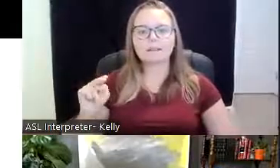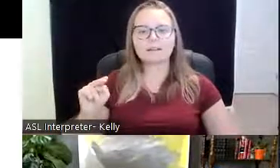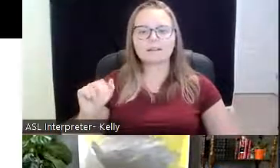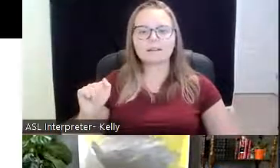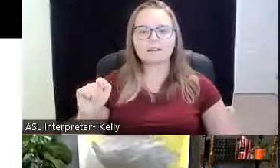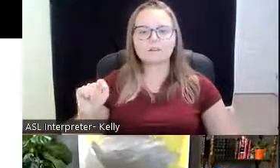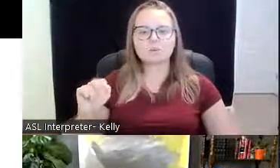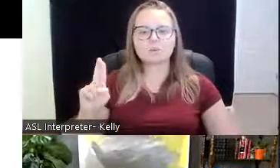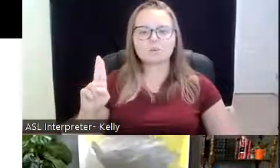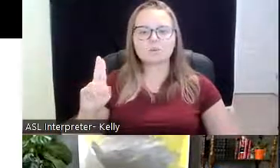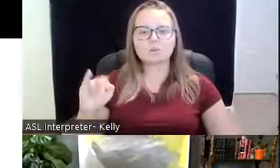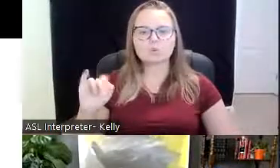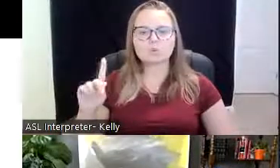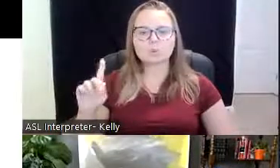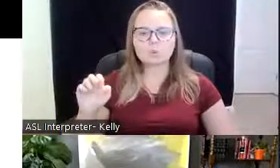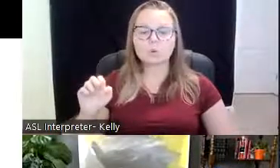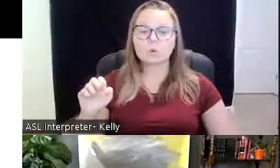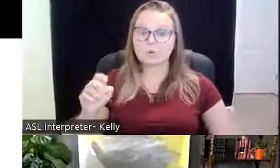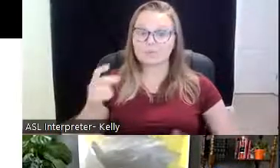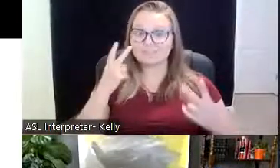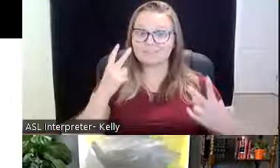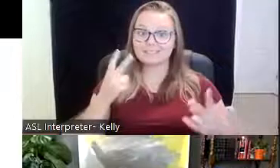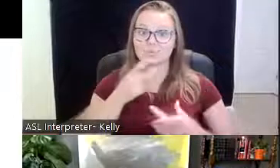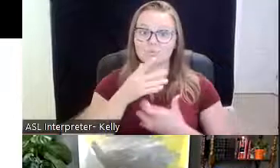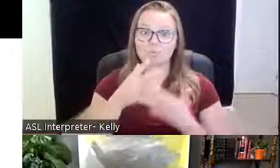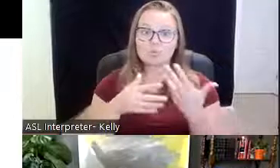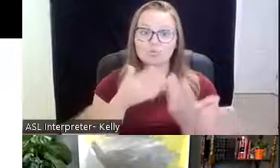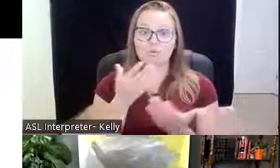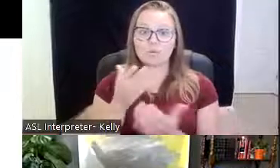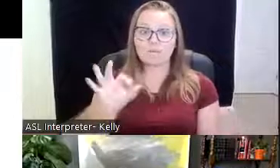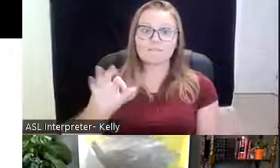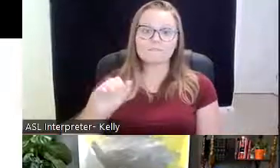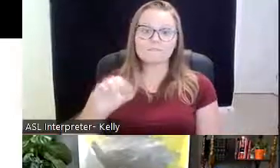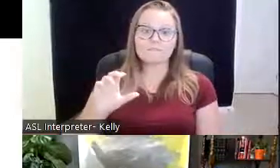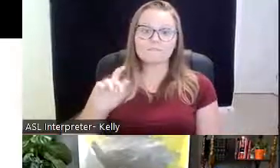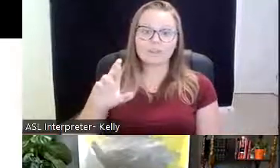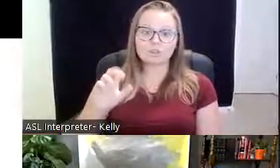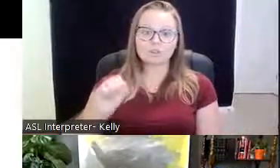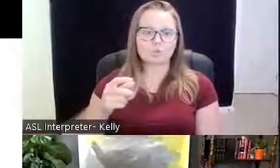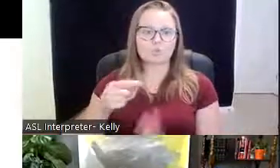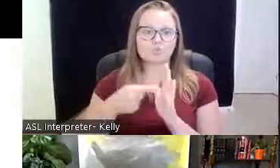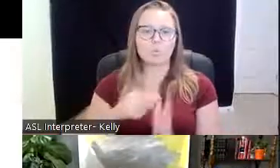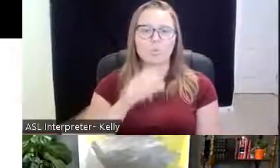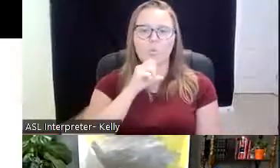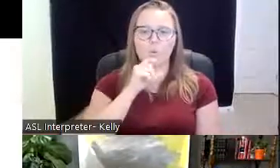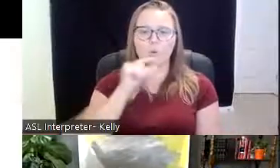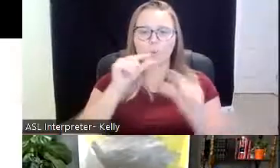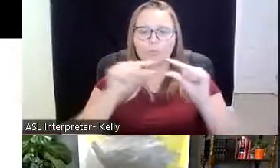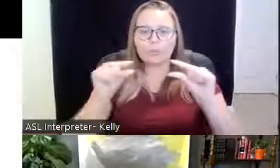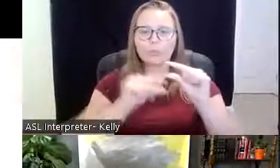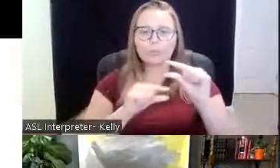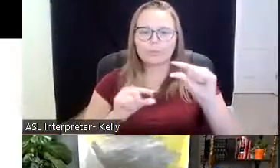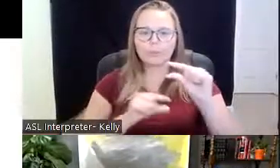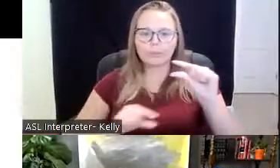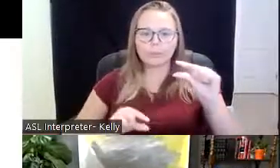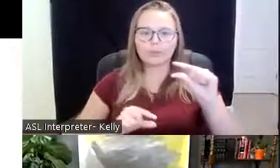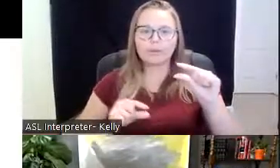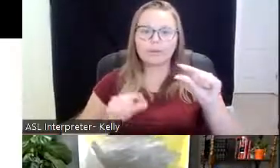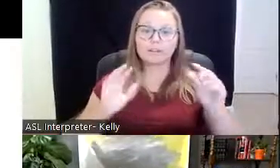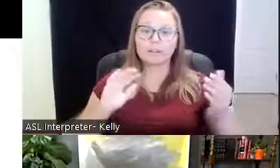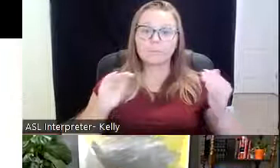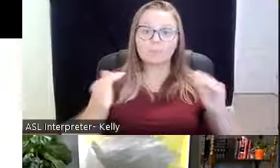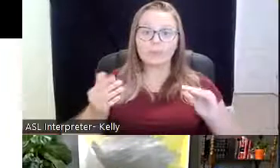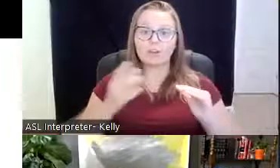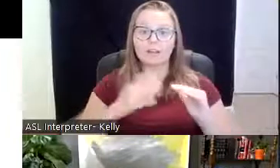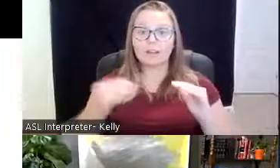can see here, the effect of social factors depicted in the orange bars are comparable with, and in many cases